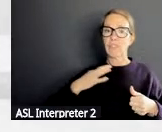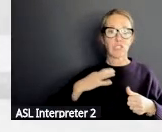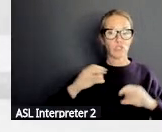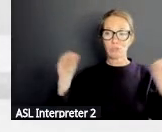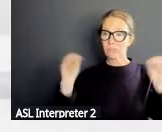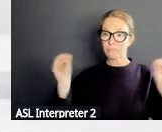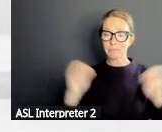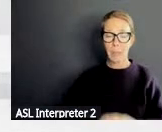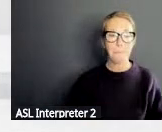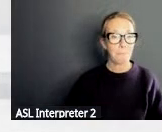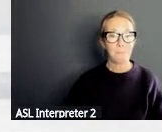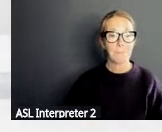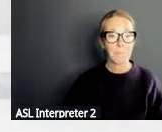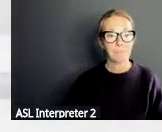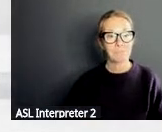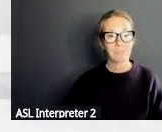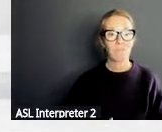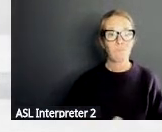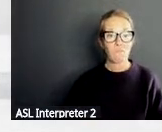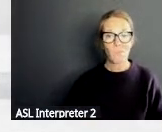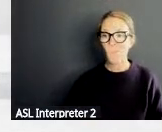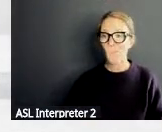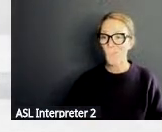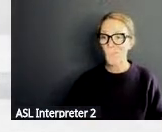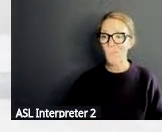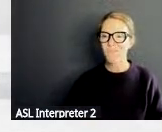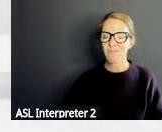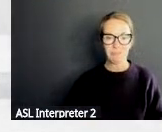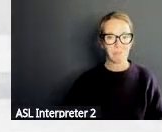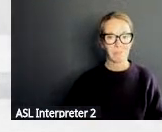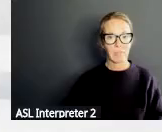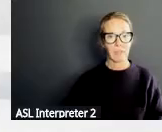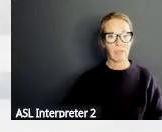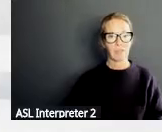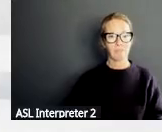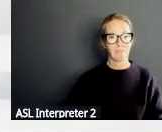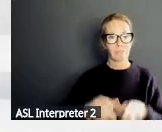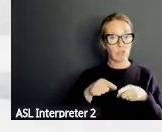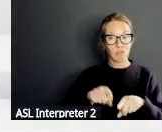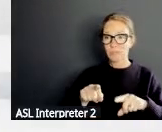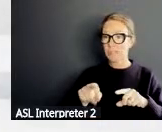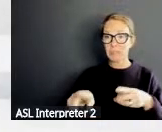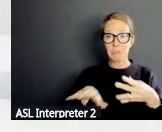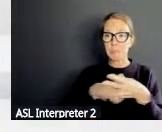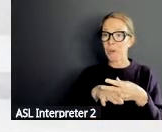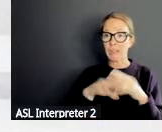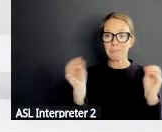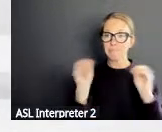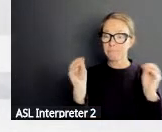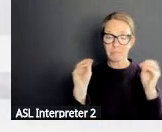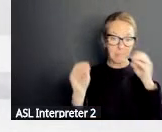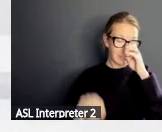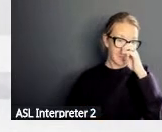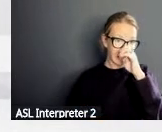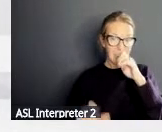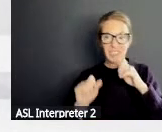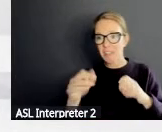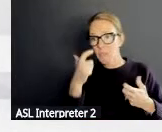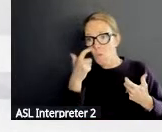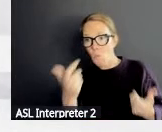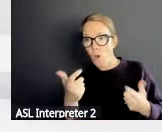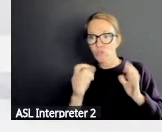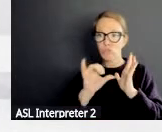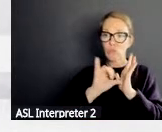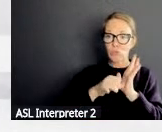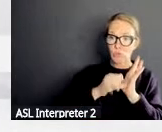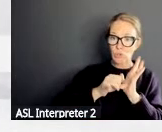representatives registered during this break. So if you're watching on YouTube,